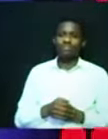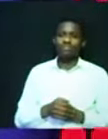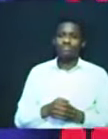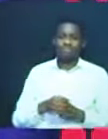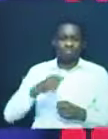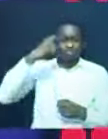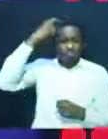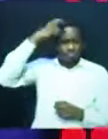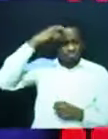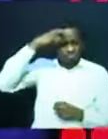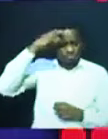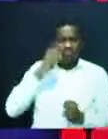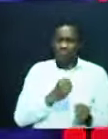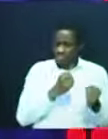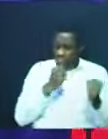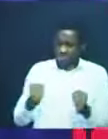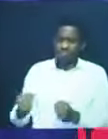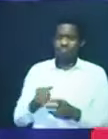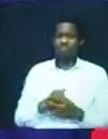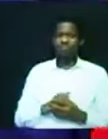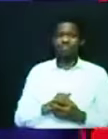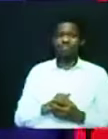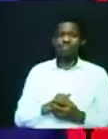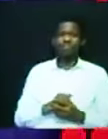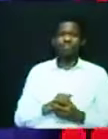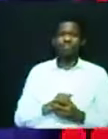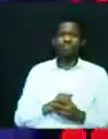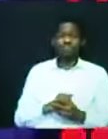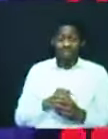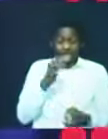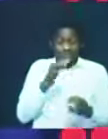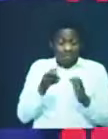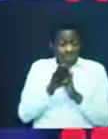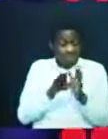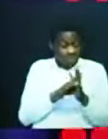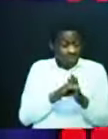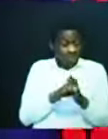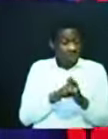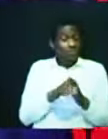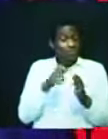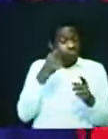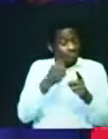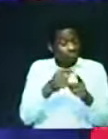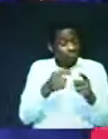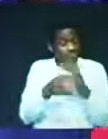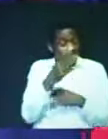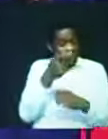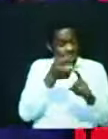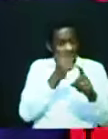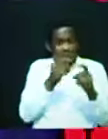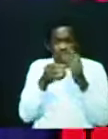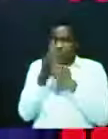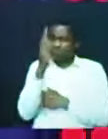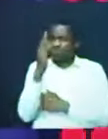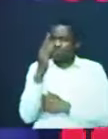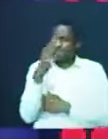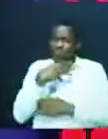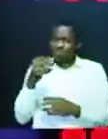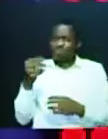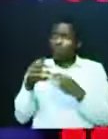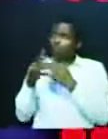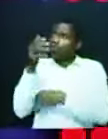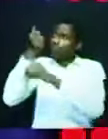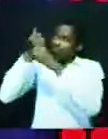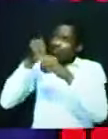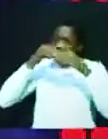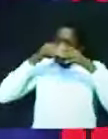Wisdom is power. You see, if the Bible and the Word of God is from God, and it is God's breath, can you imagine